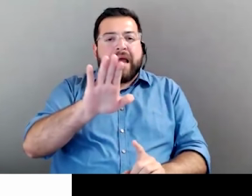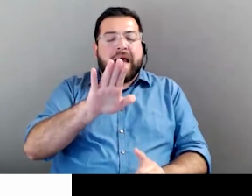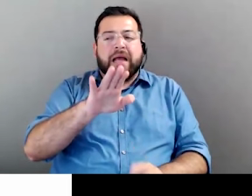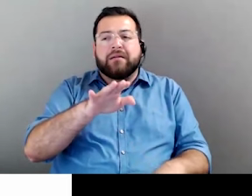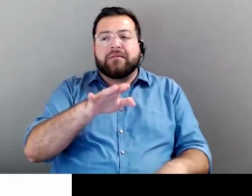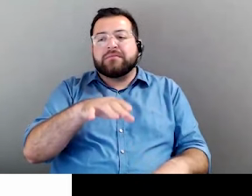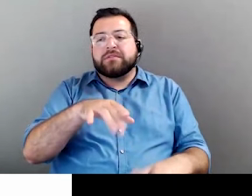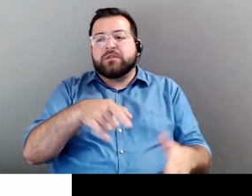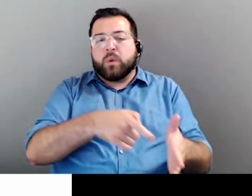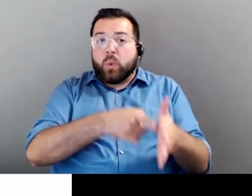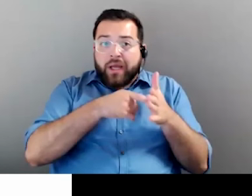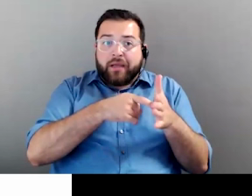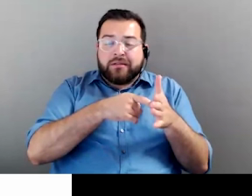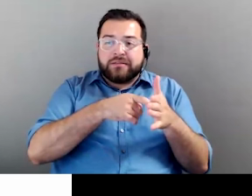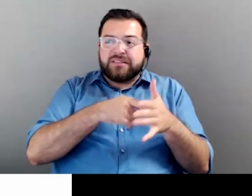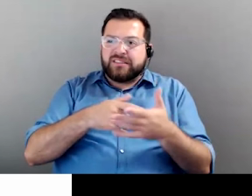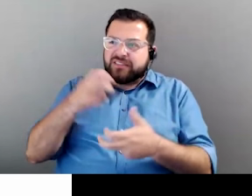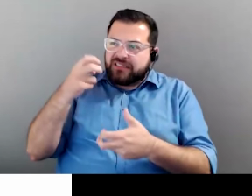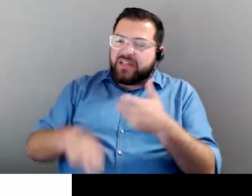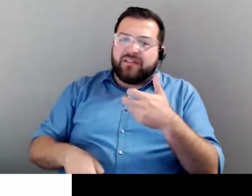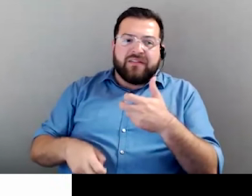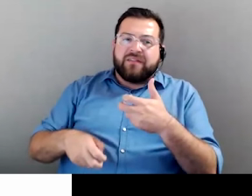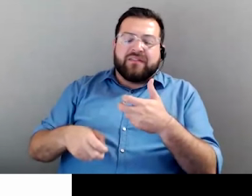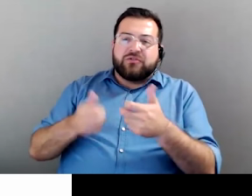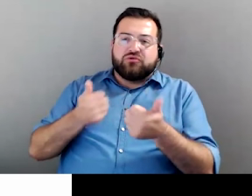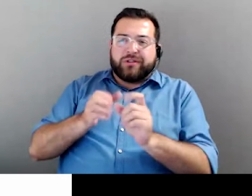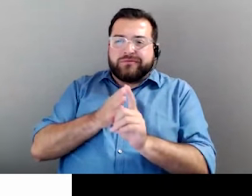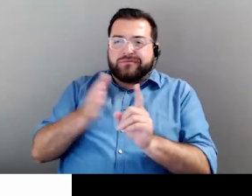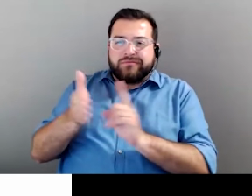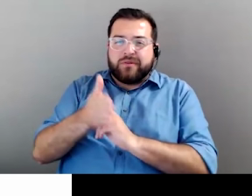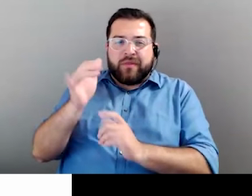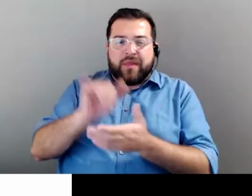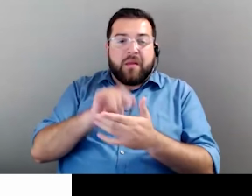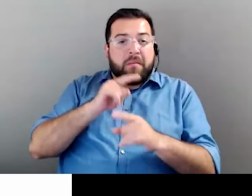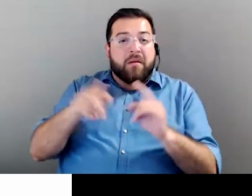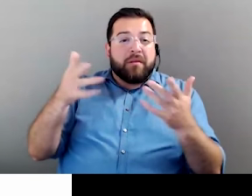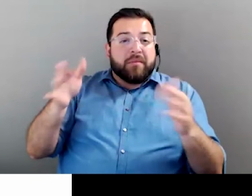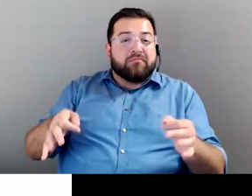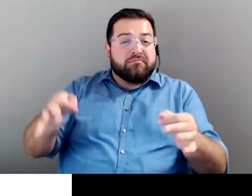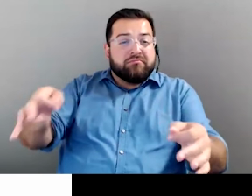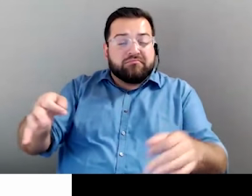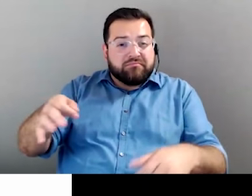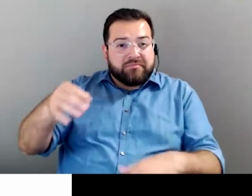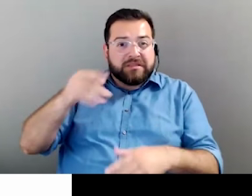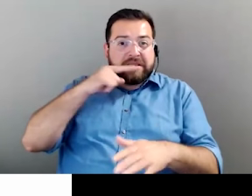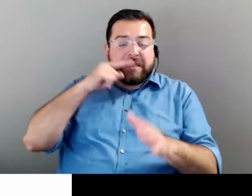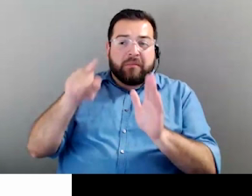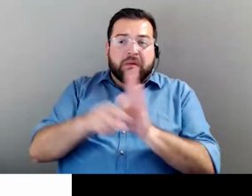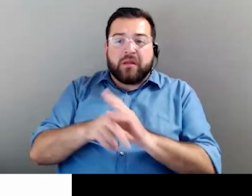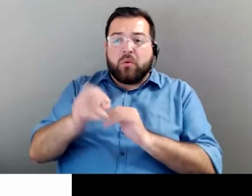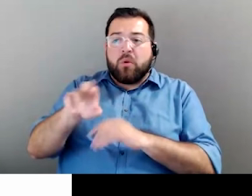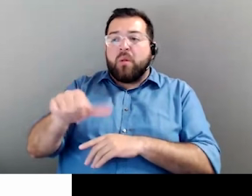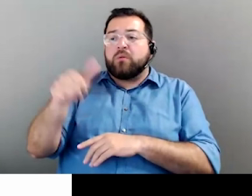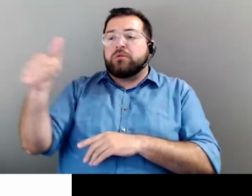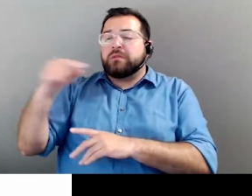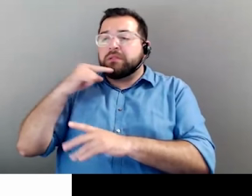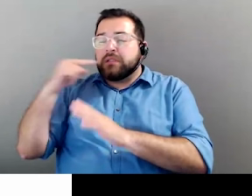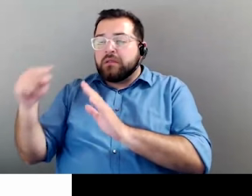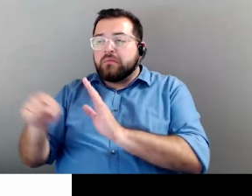mhm. it might be difficult to work around that, but Yeah. if it's a late assignment, extending an assignment